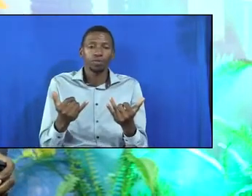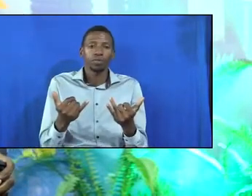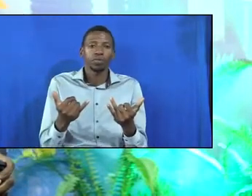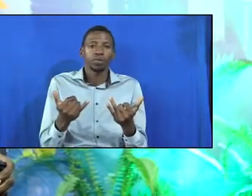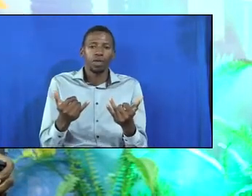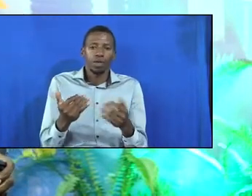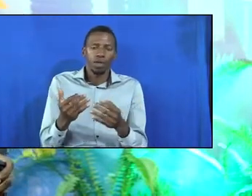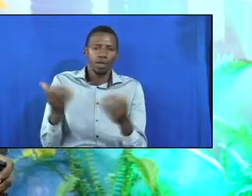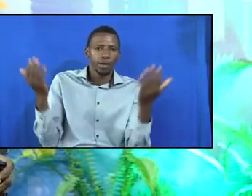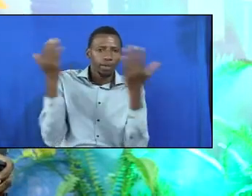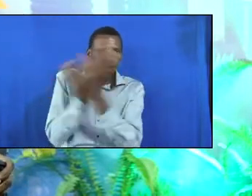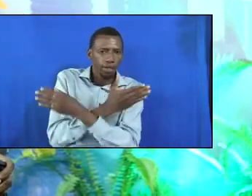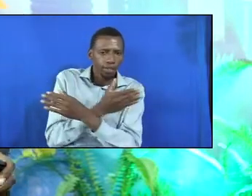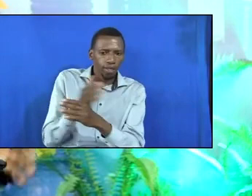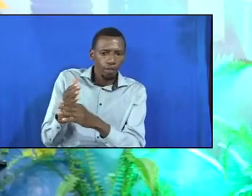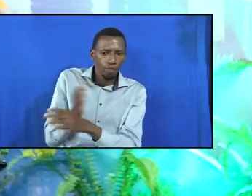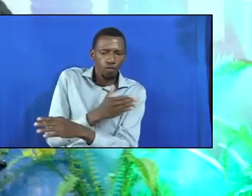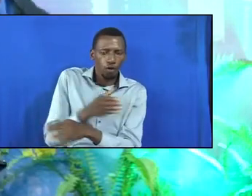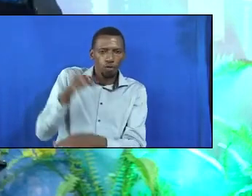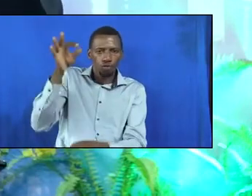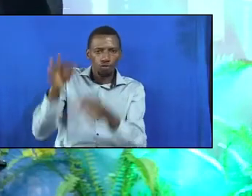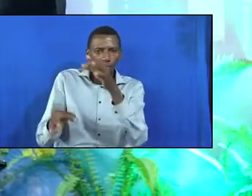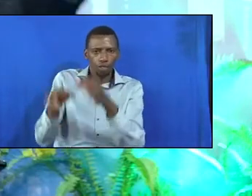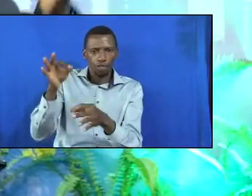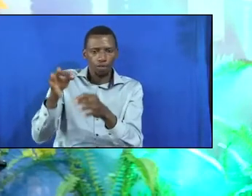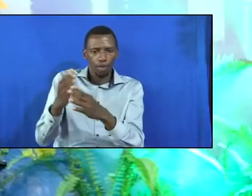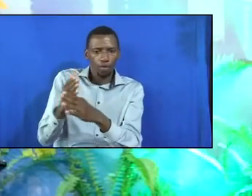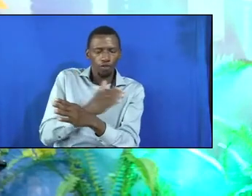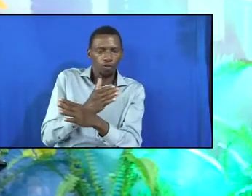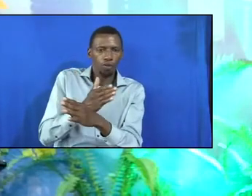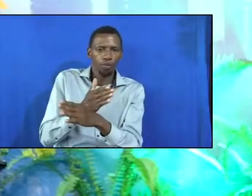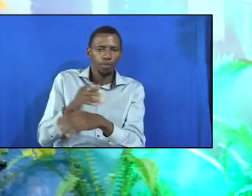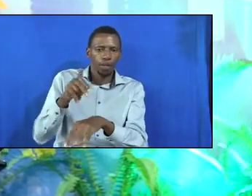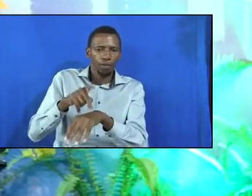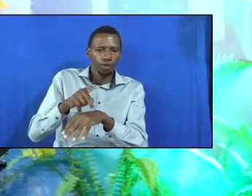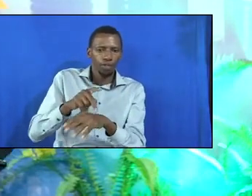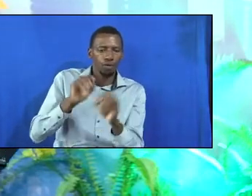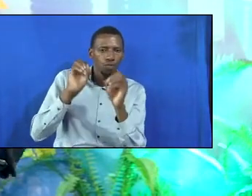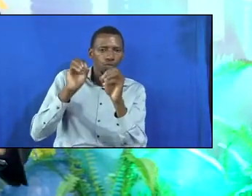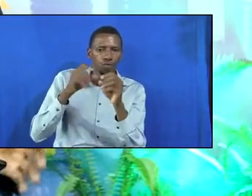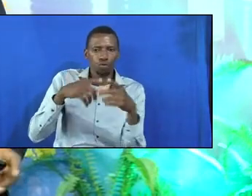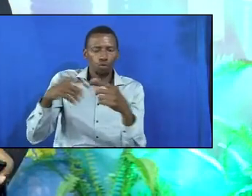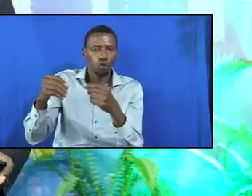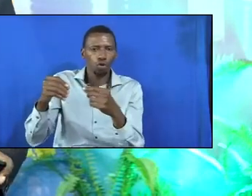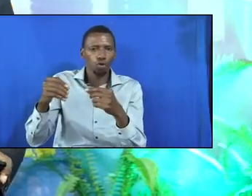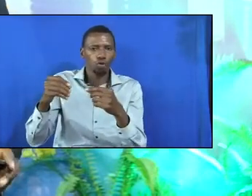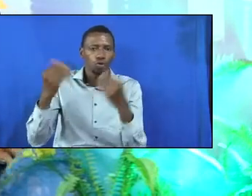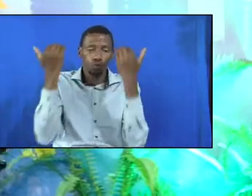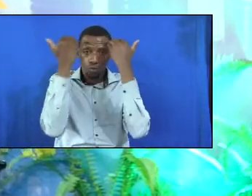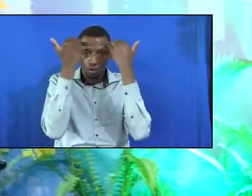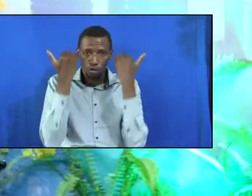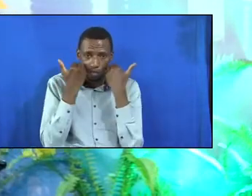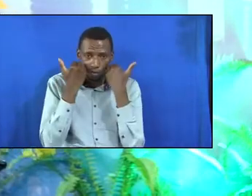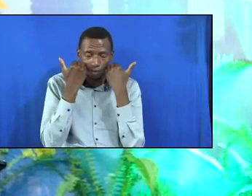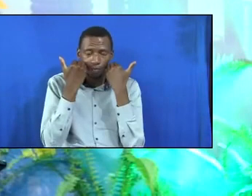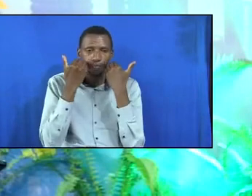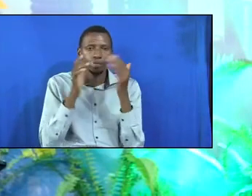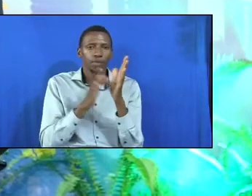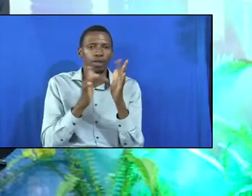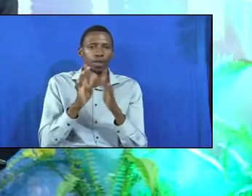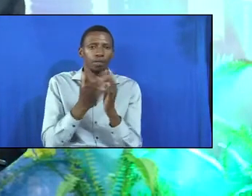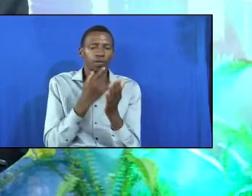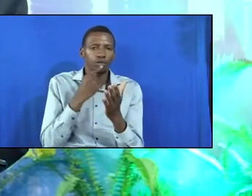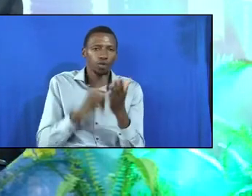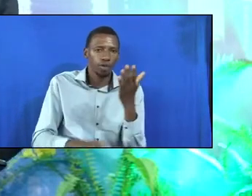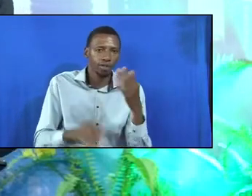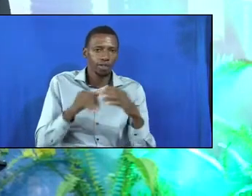eve of trial, just before Peter was to be now arraigned in court, there now, the Bible tells us in verse 7,